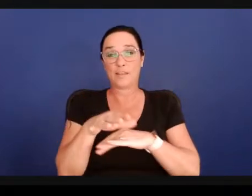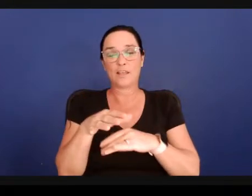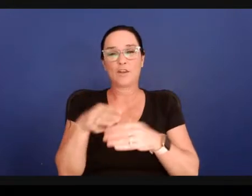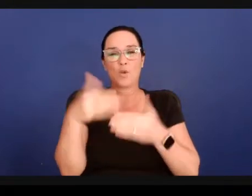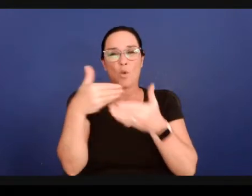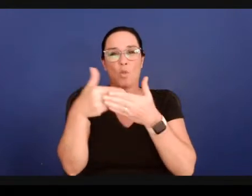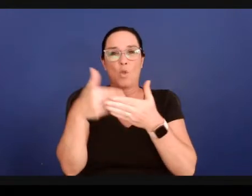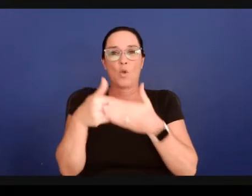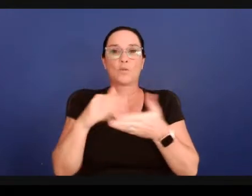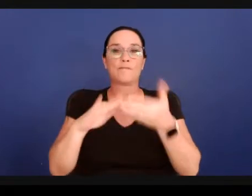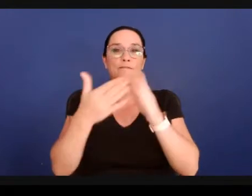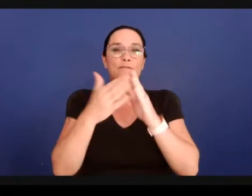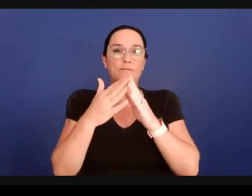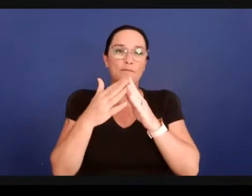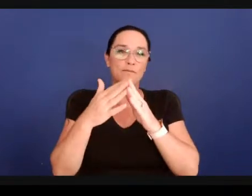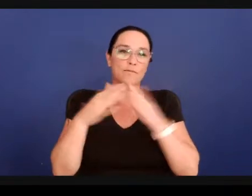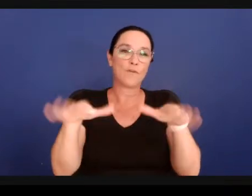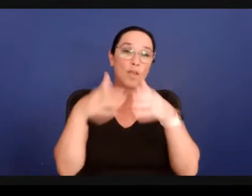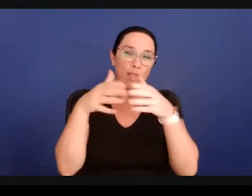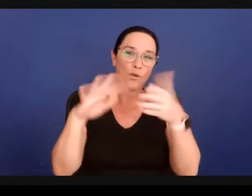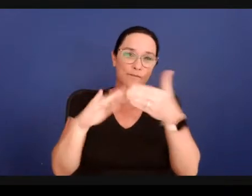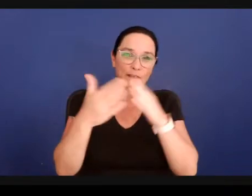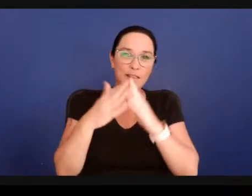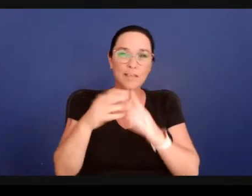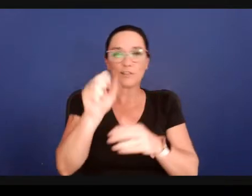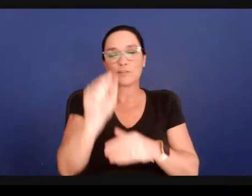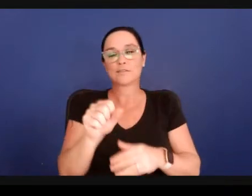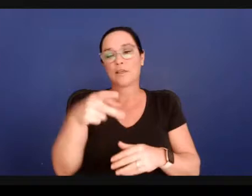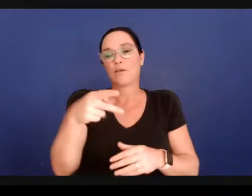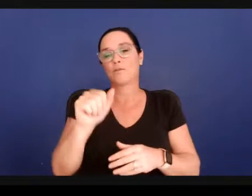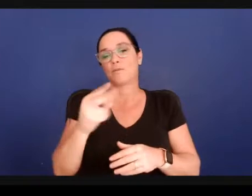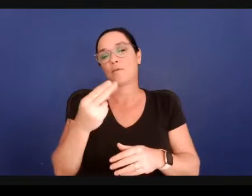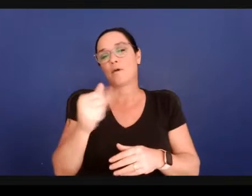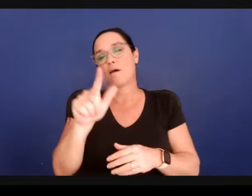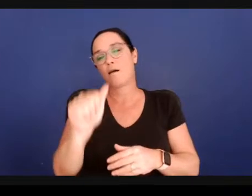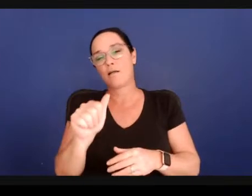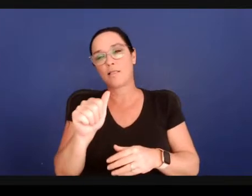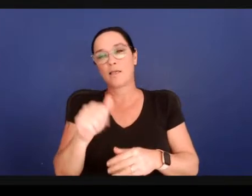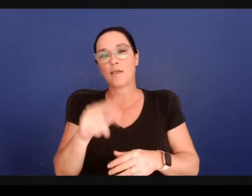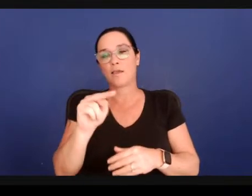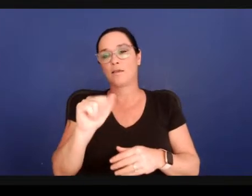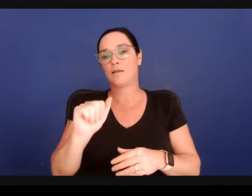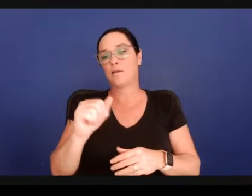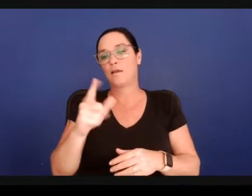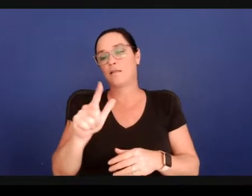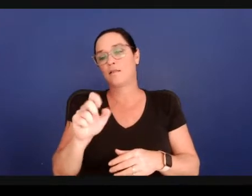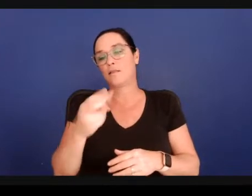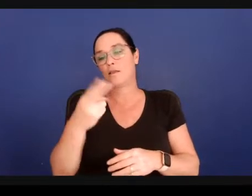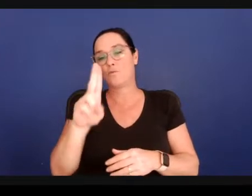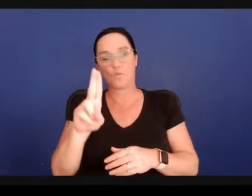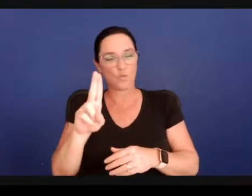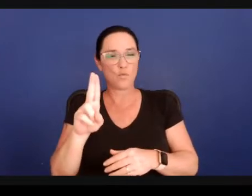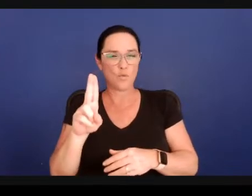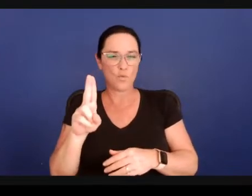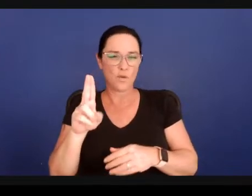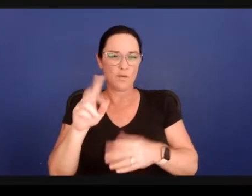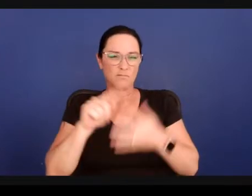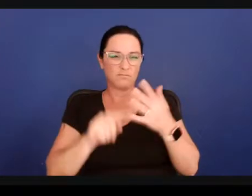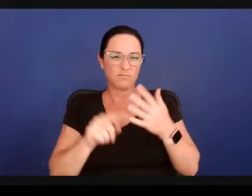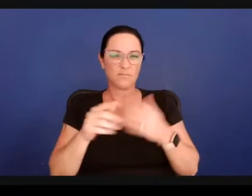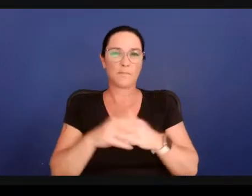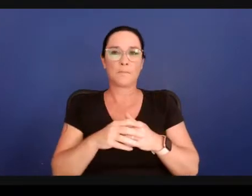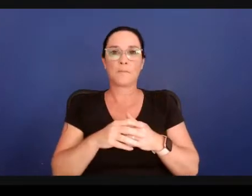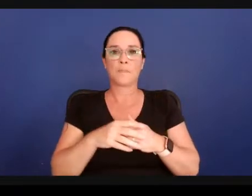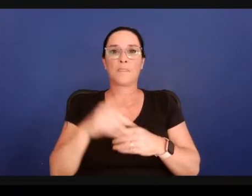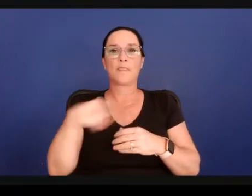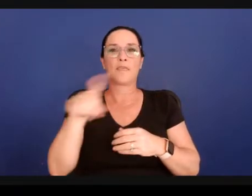Village, southwest of Pahala, Naʻalehu, Ocean View, those areas. Even at these smaller volcanic backgrounds, this is still